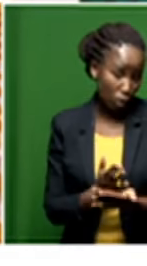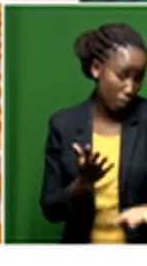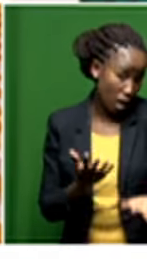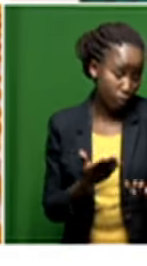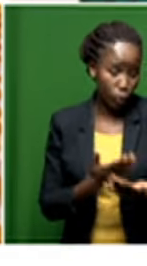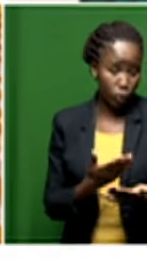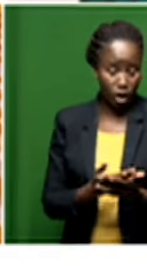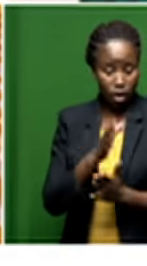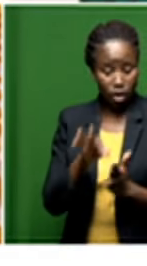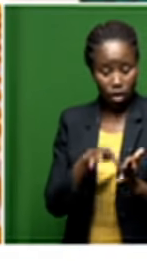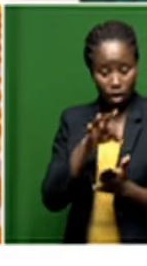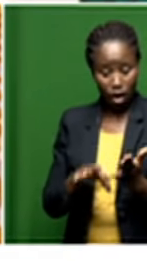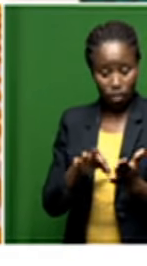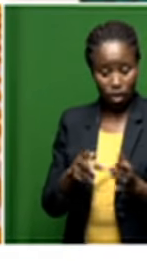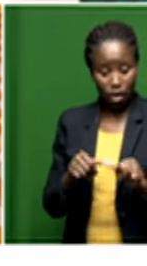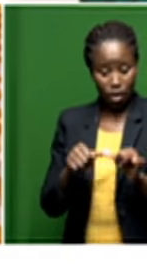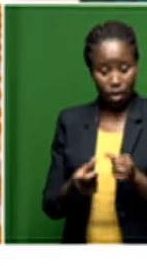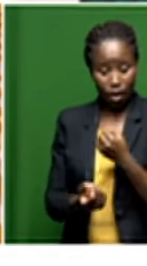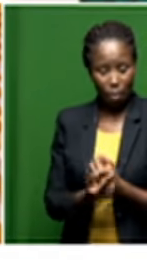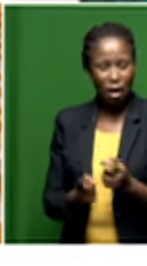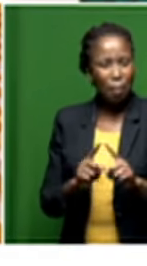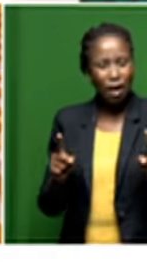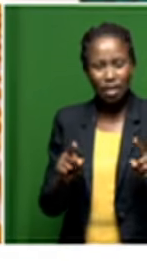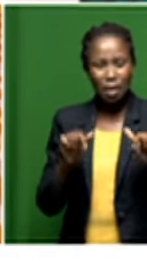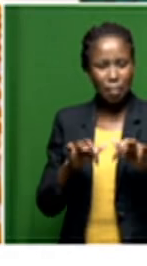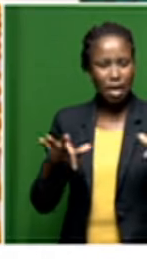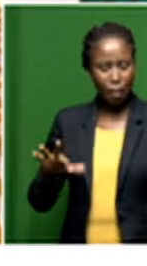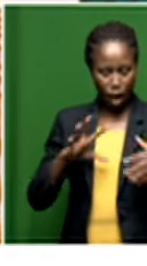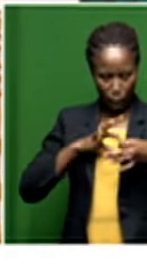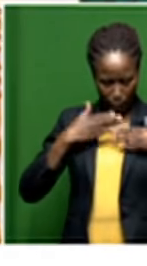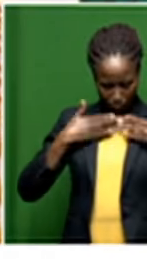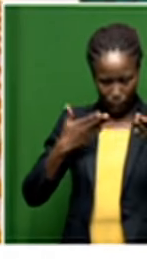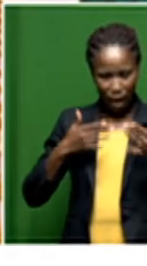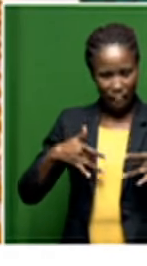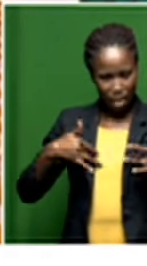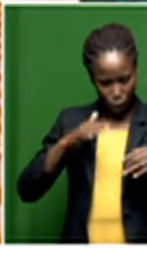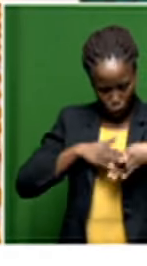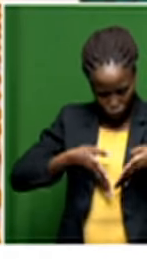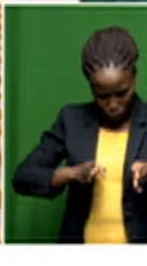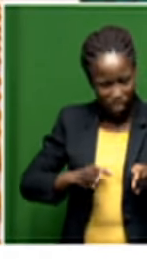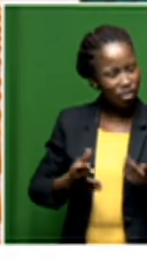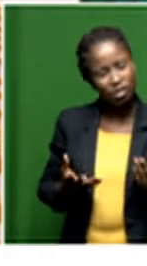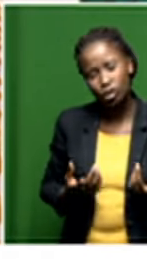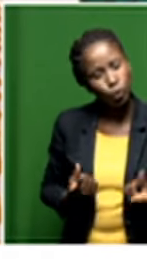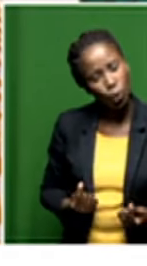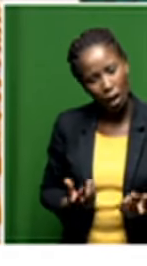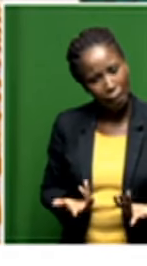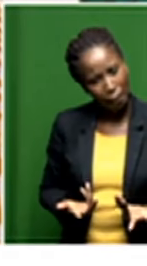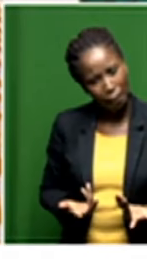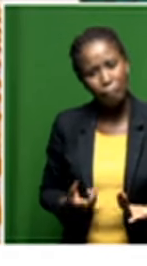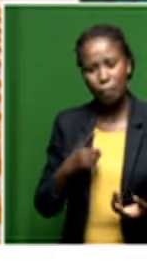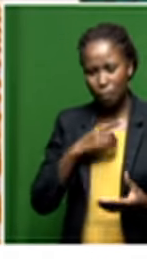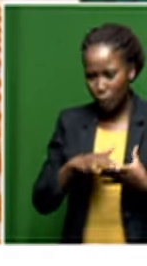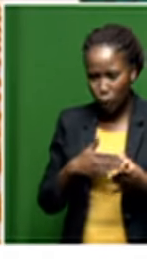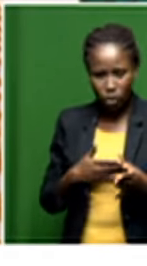these elections and go and cast our vote. What about homeless people? What are their rights? When do they have a say in all of this? They don't even have a home